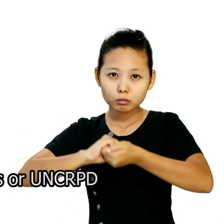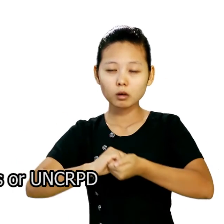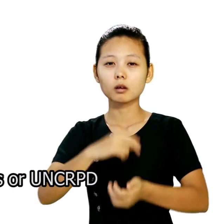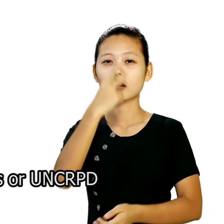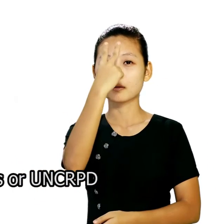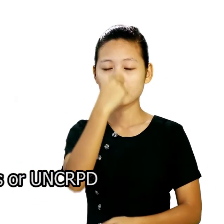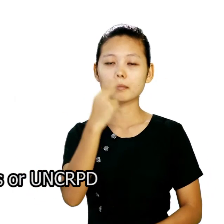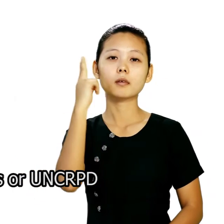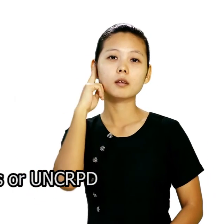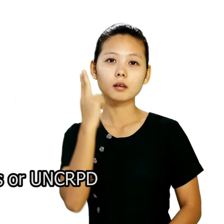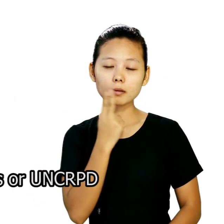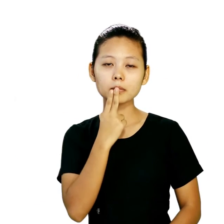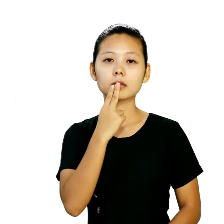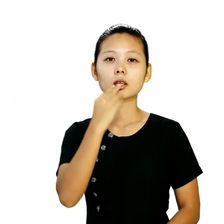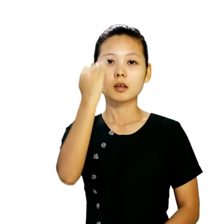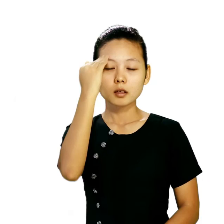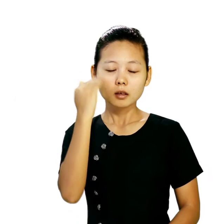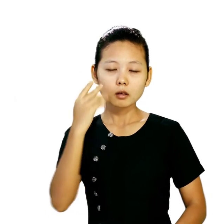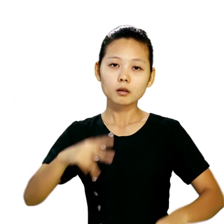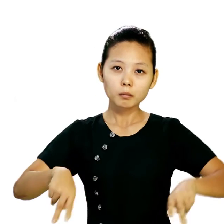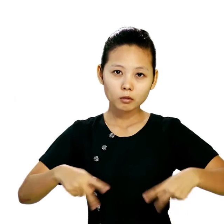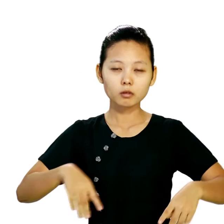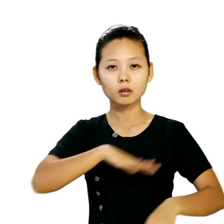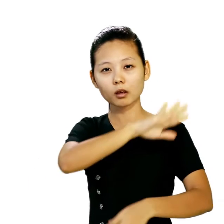or UNCRPD.